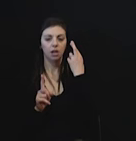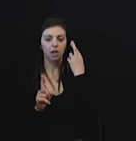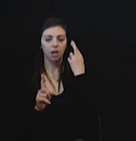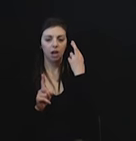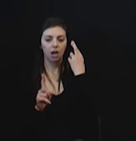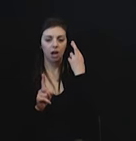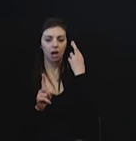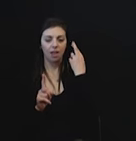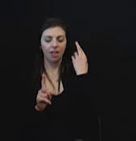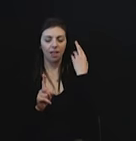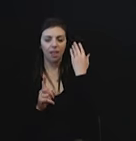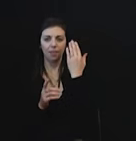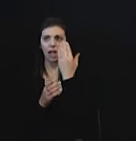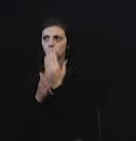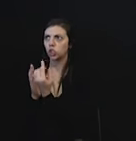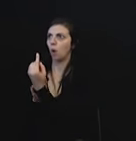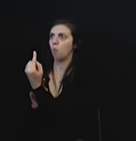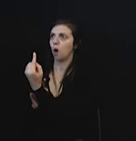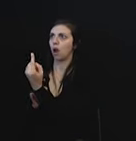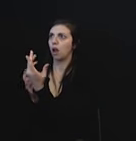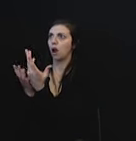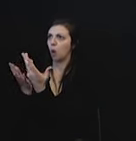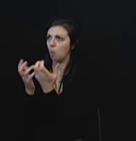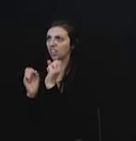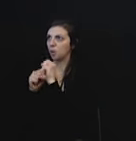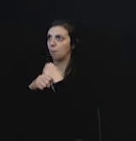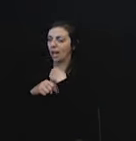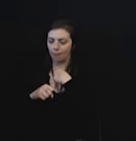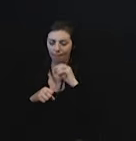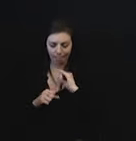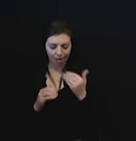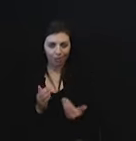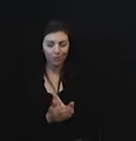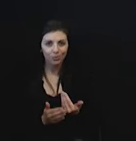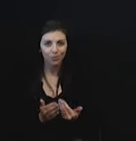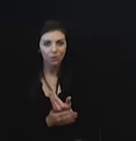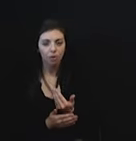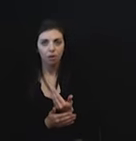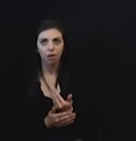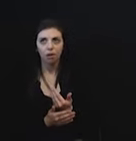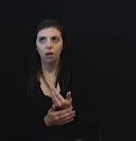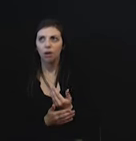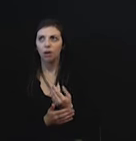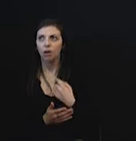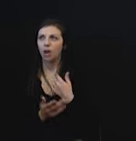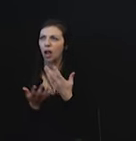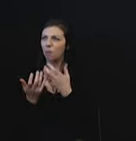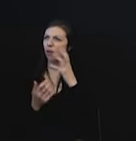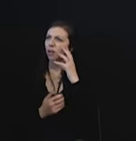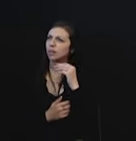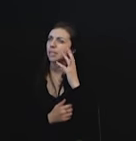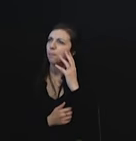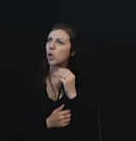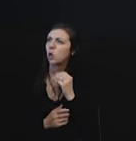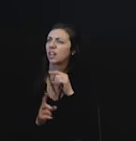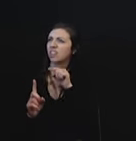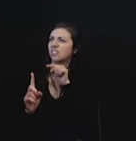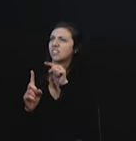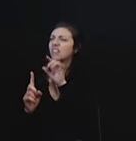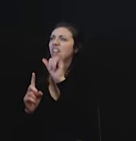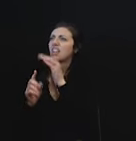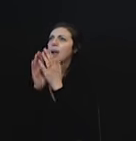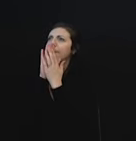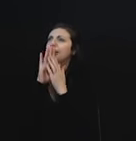he had realized that there is someone that wants to make him new, and there is someone that he wants to experience that